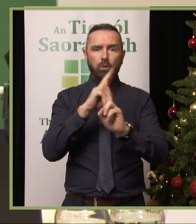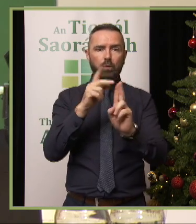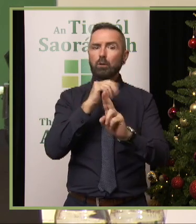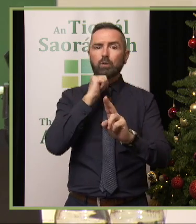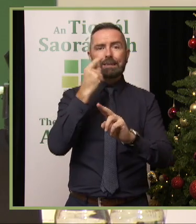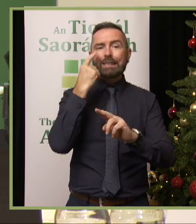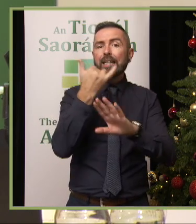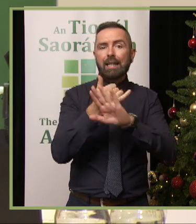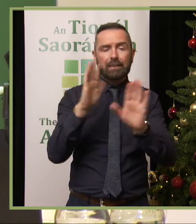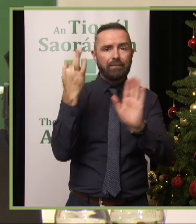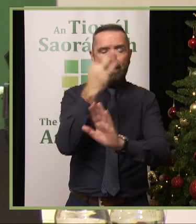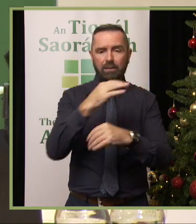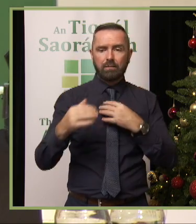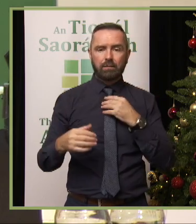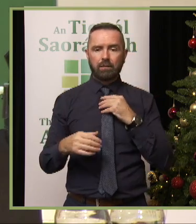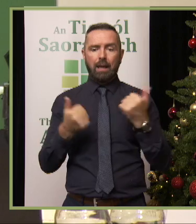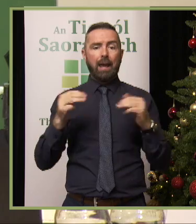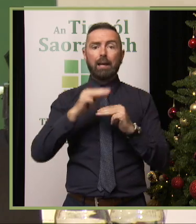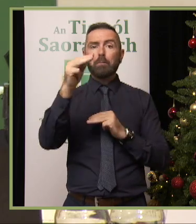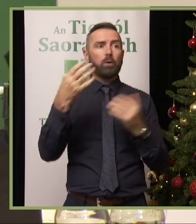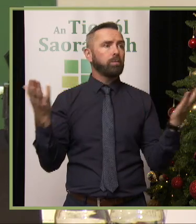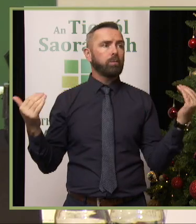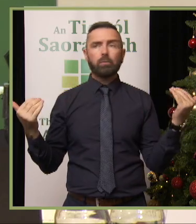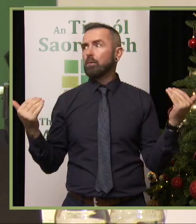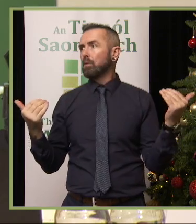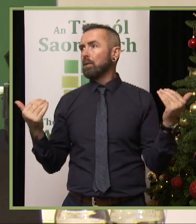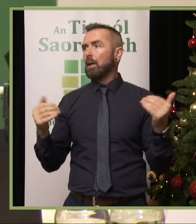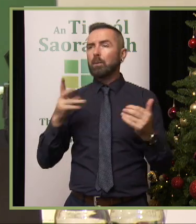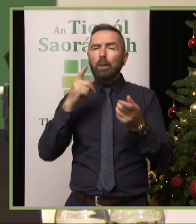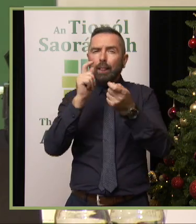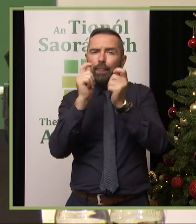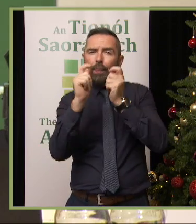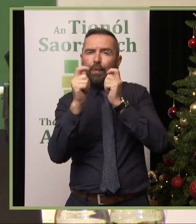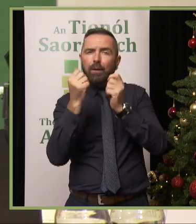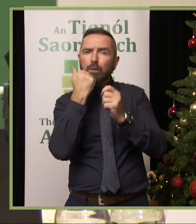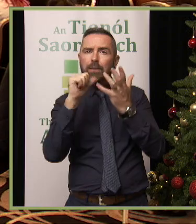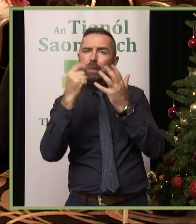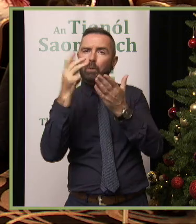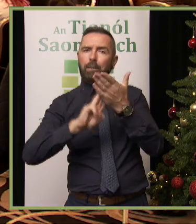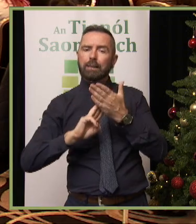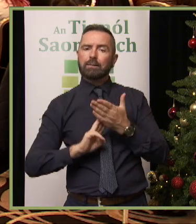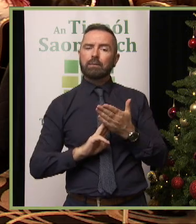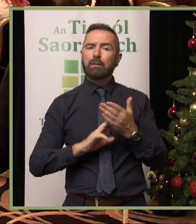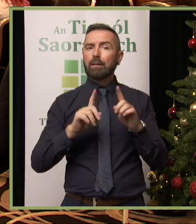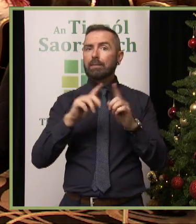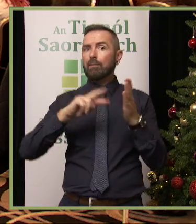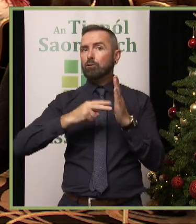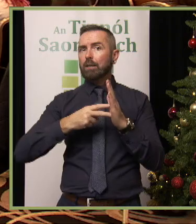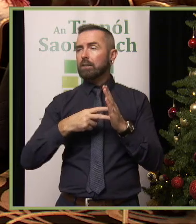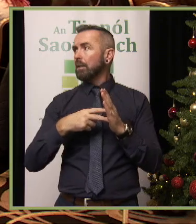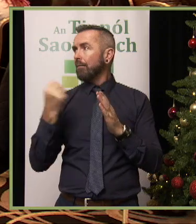it yet. Perfect. Is there any other ones? Because I think we'll finesse 6 in a second. Hilary, a different strategy one?